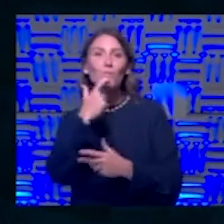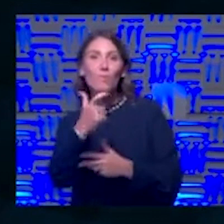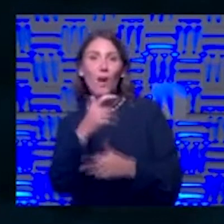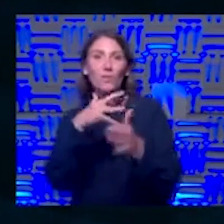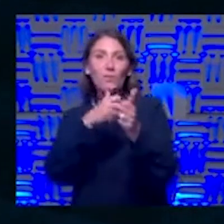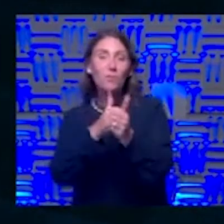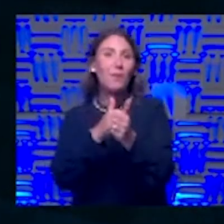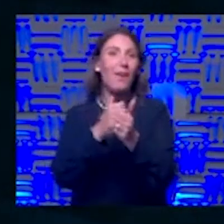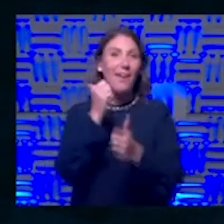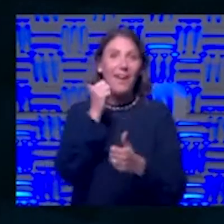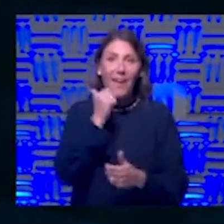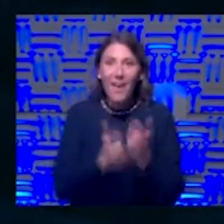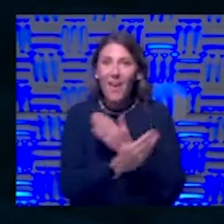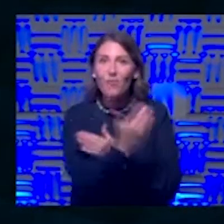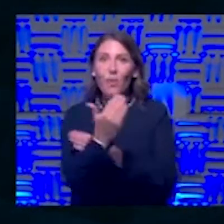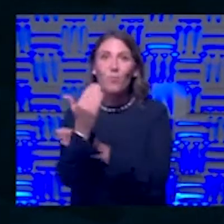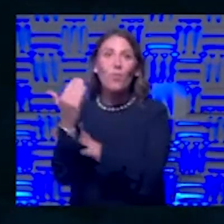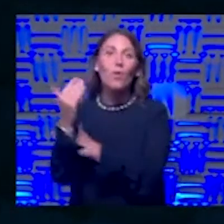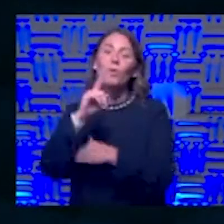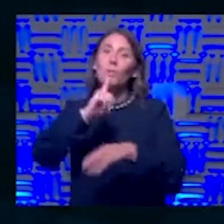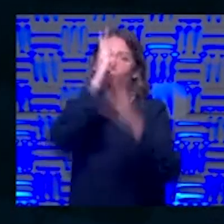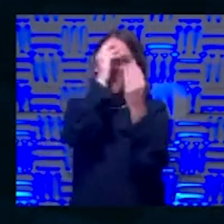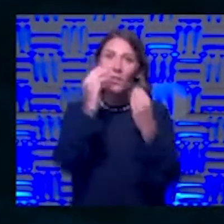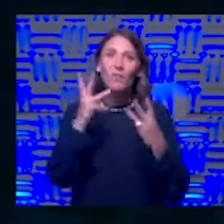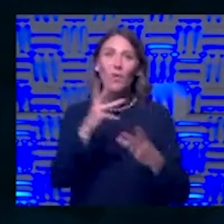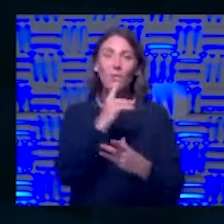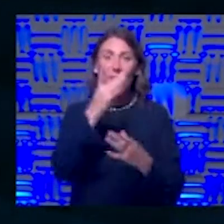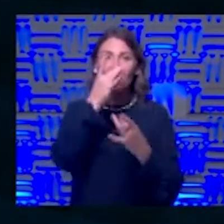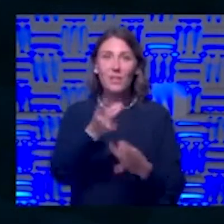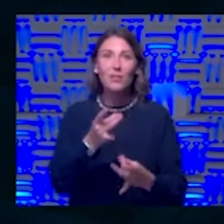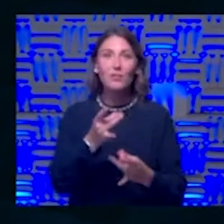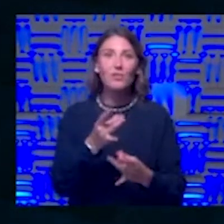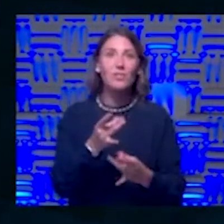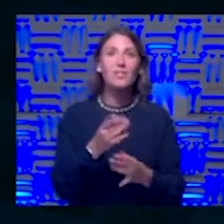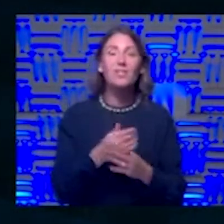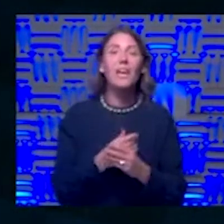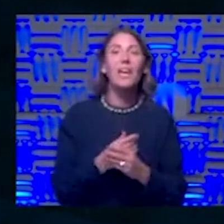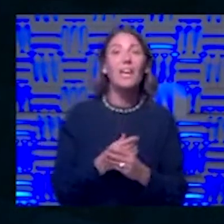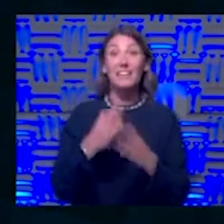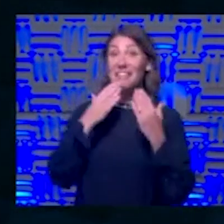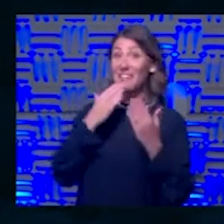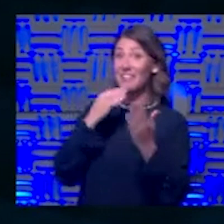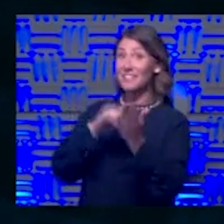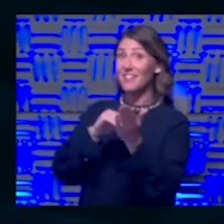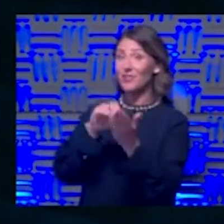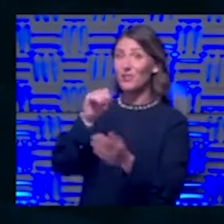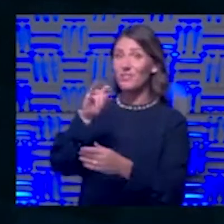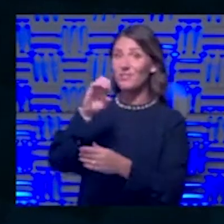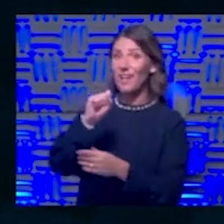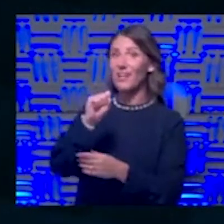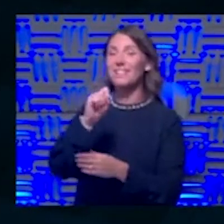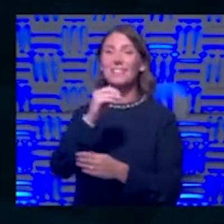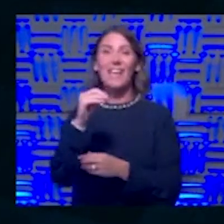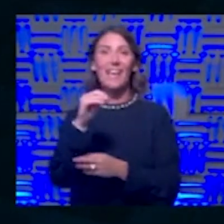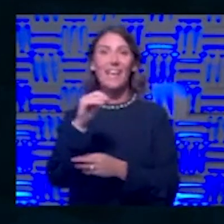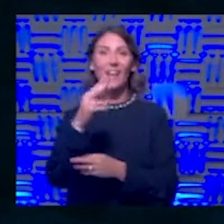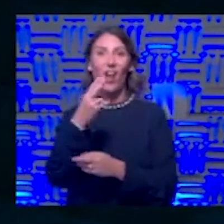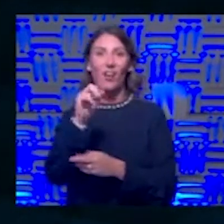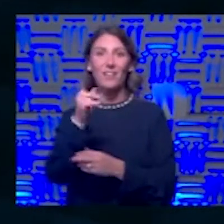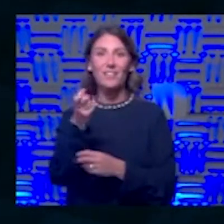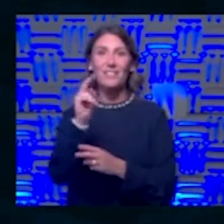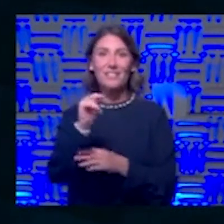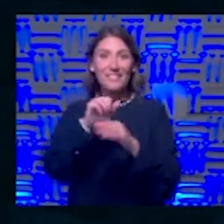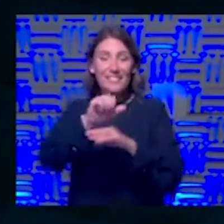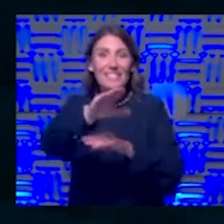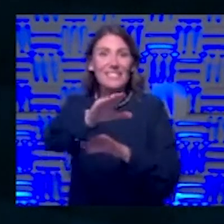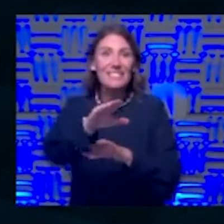very informative and very interesting. And of course, thanks to Dr. Seitz and Dr. Hawkinson. She said she's sending in this